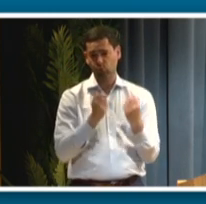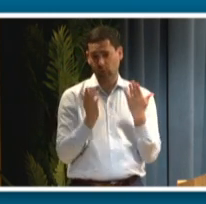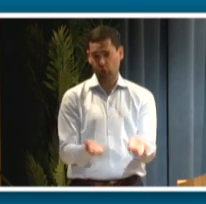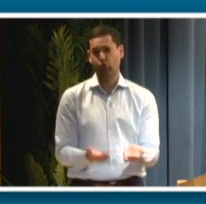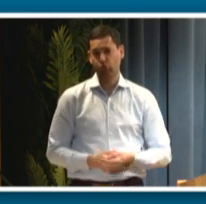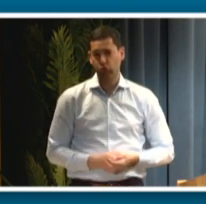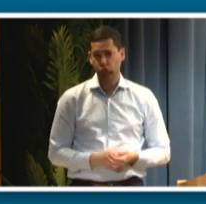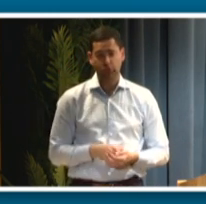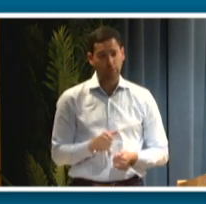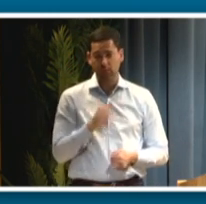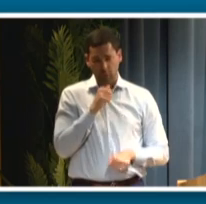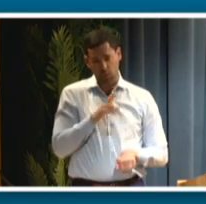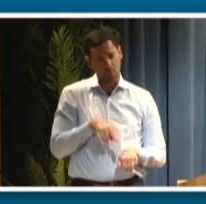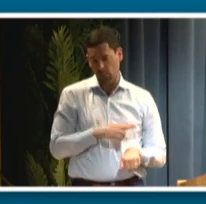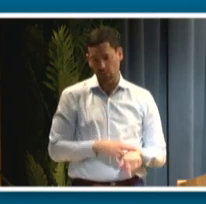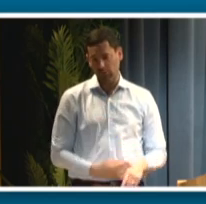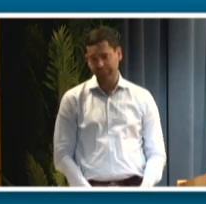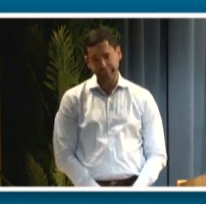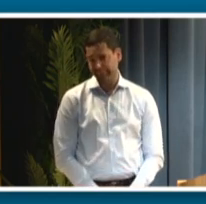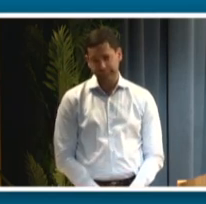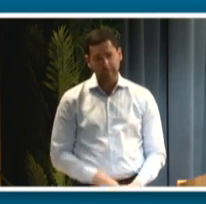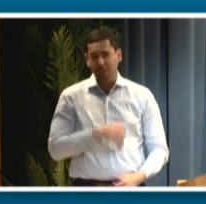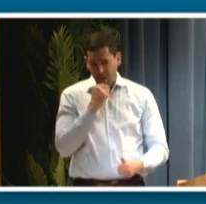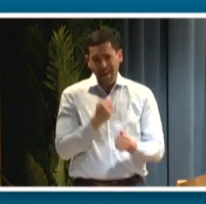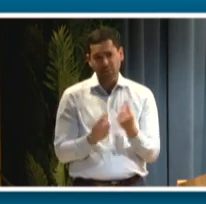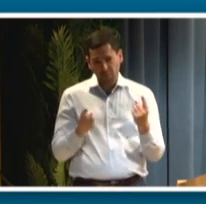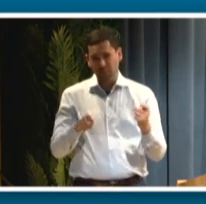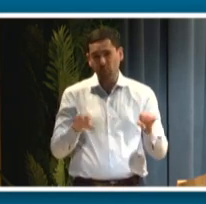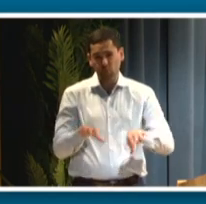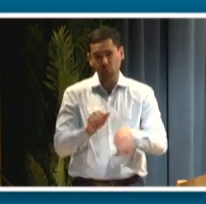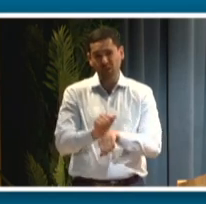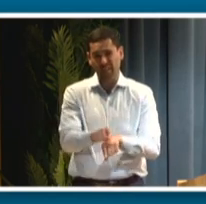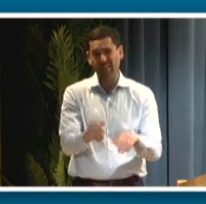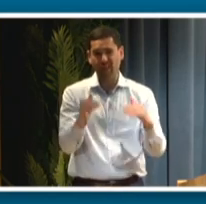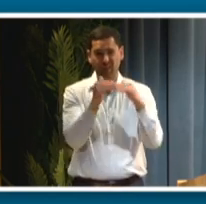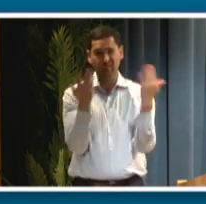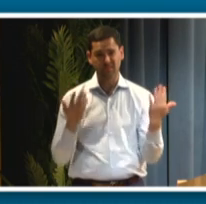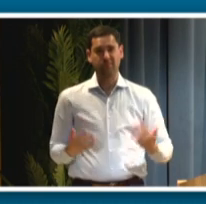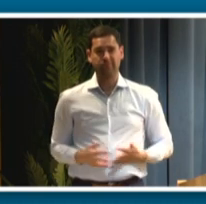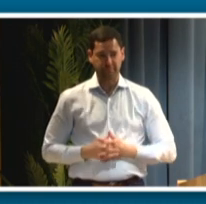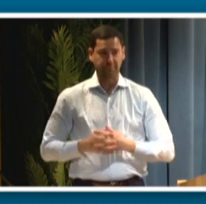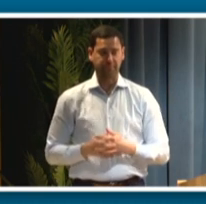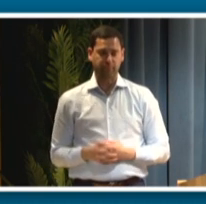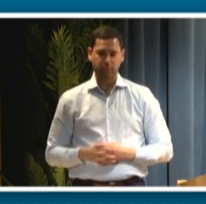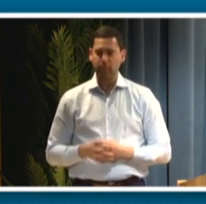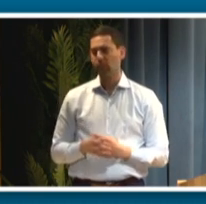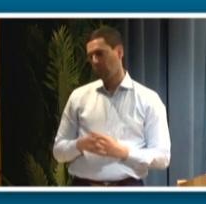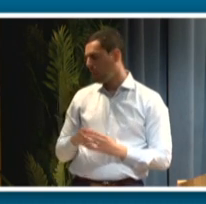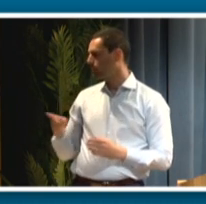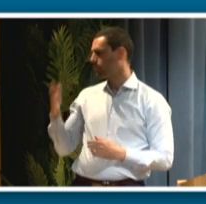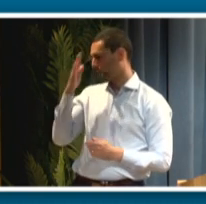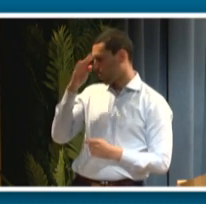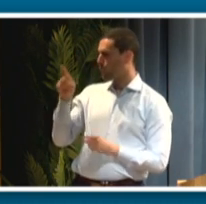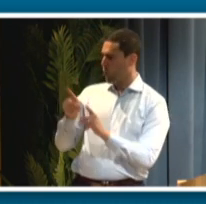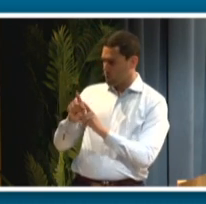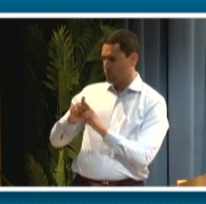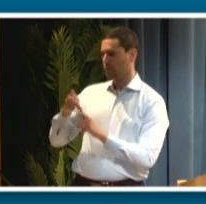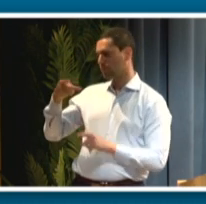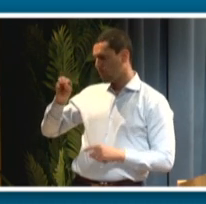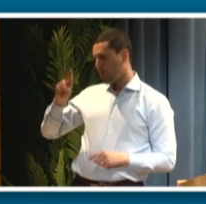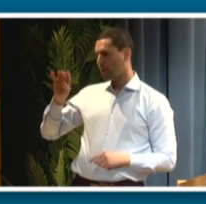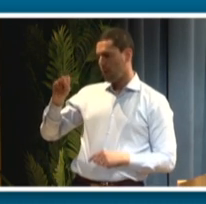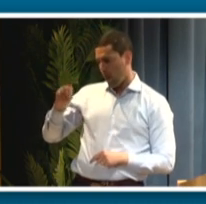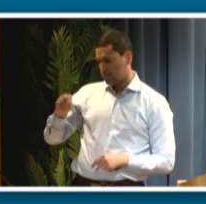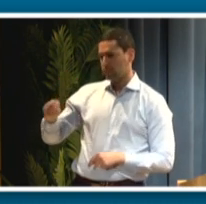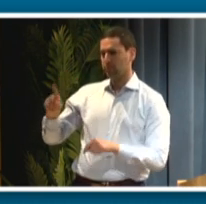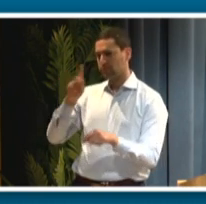normal. Right. Ain't nobody supposed to work like this. That's why I ask, because I know that you're also doing podcasts, you're doing appearances, you're doing